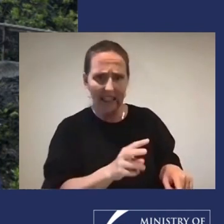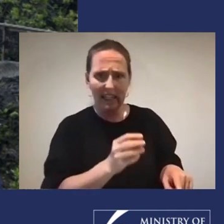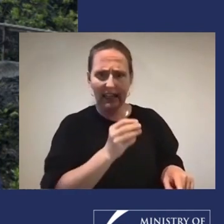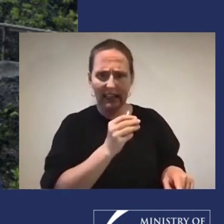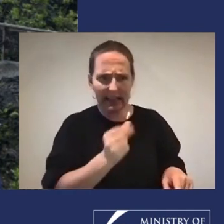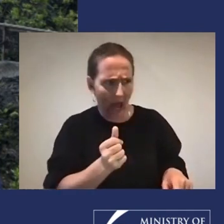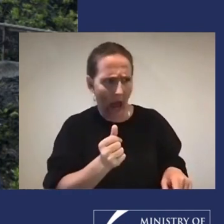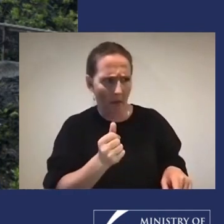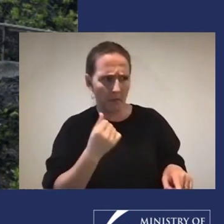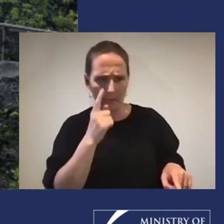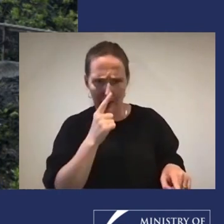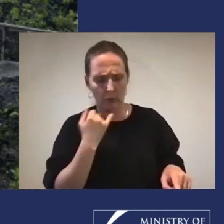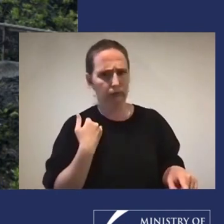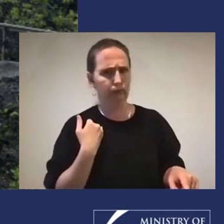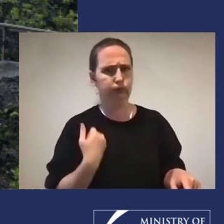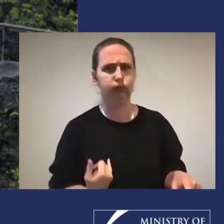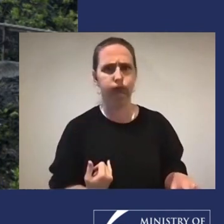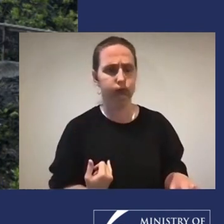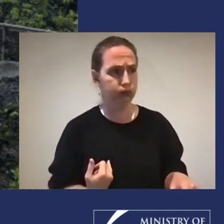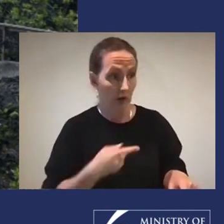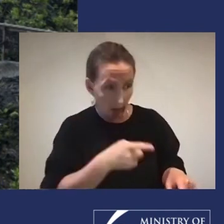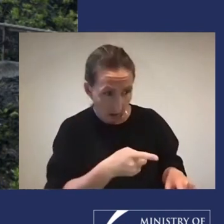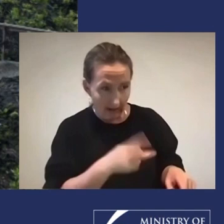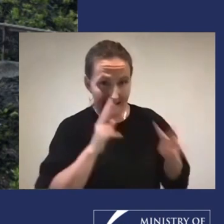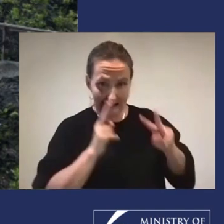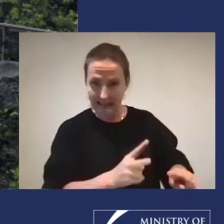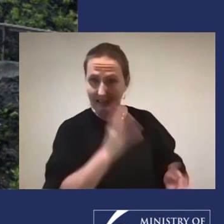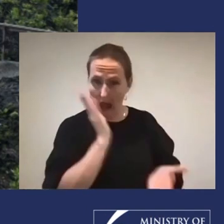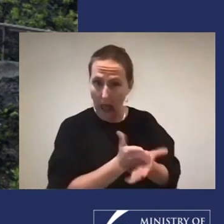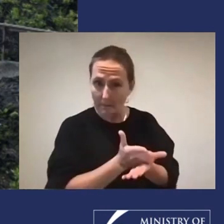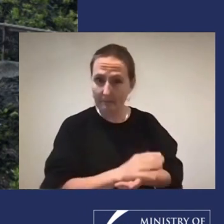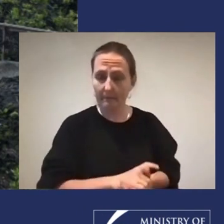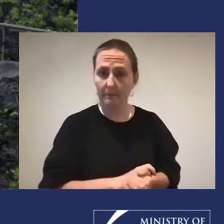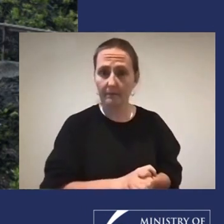extremely unwell. And everything that's written, like developing